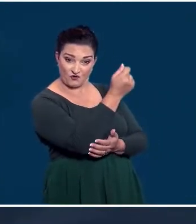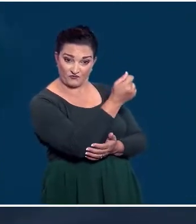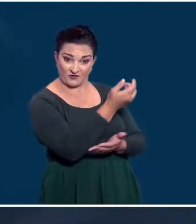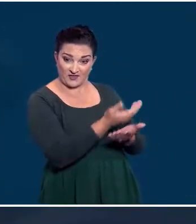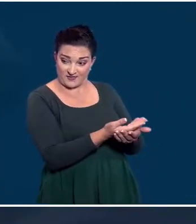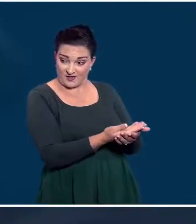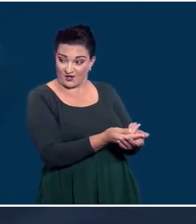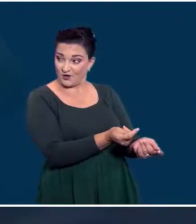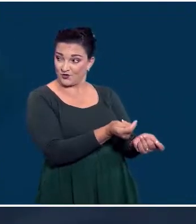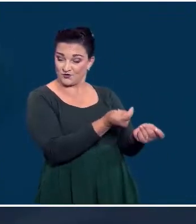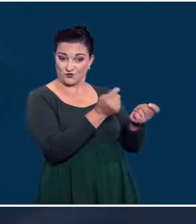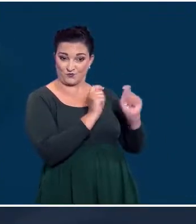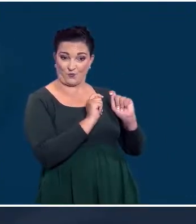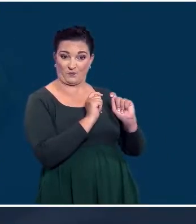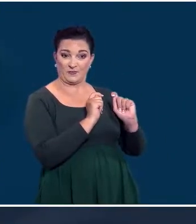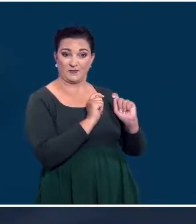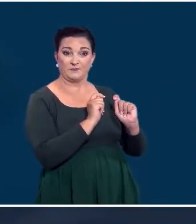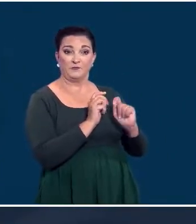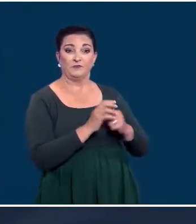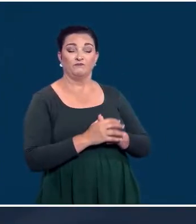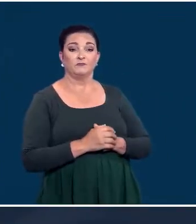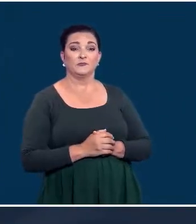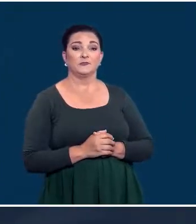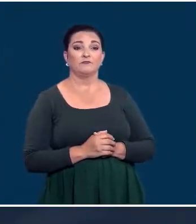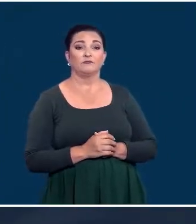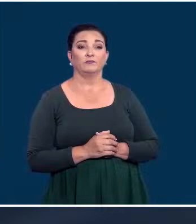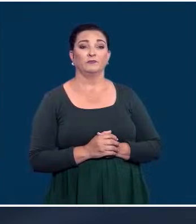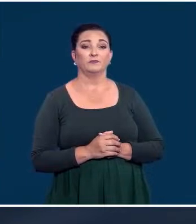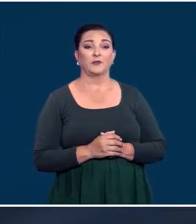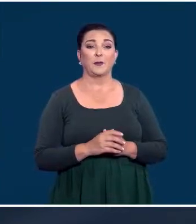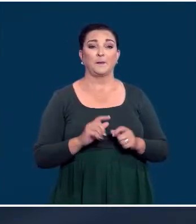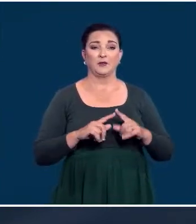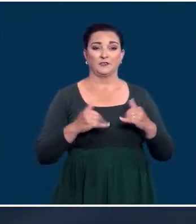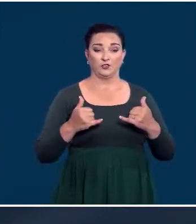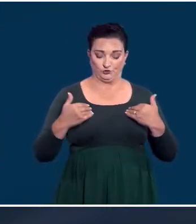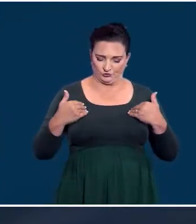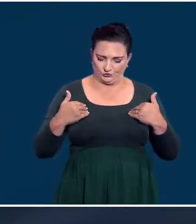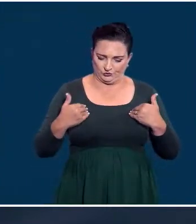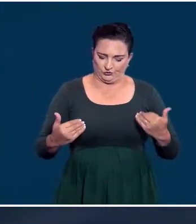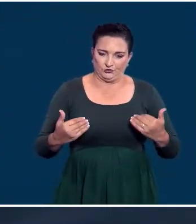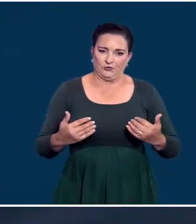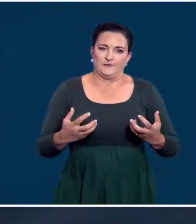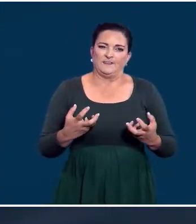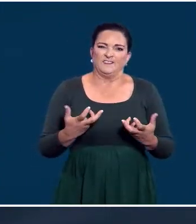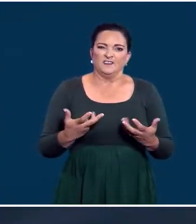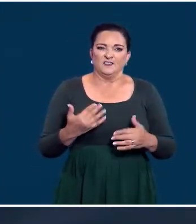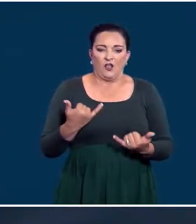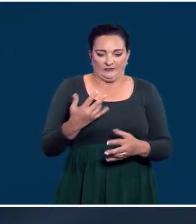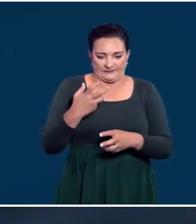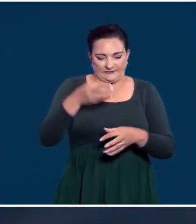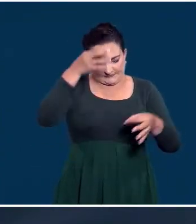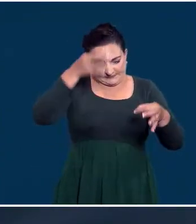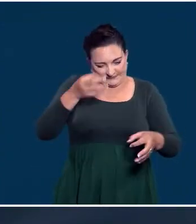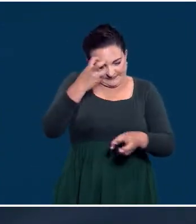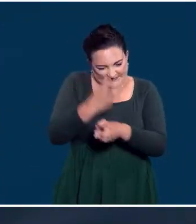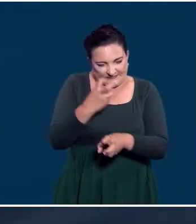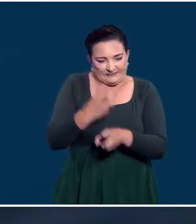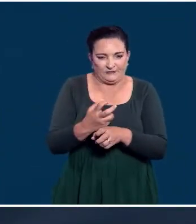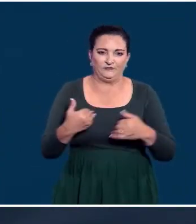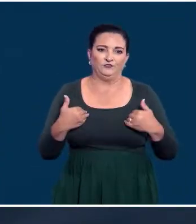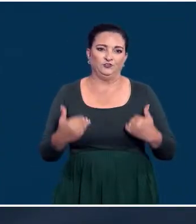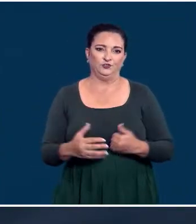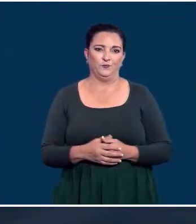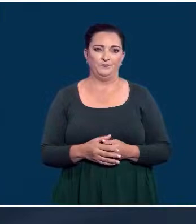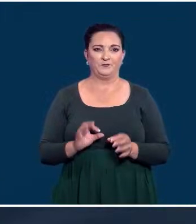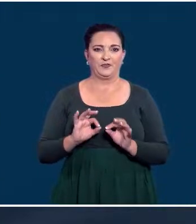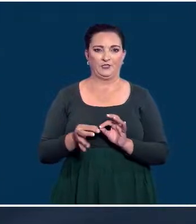should be asking difficult questions and starting very difficult conversations as South Africans.